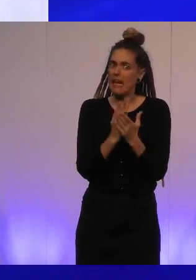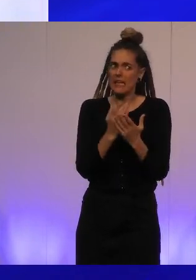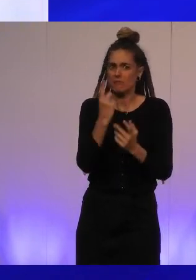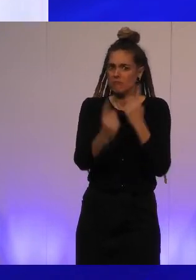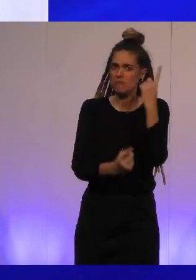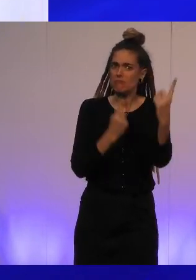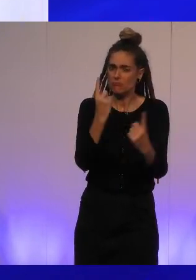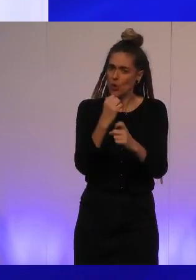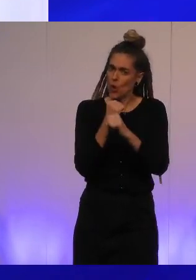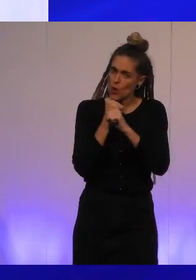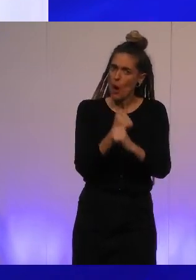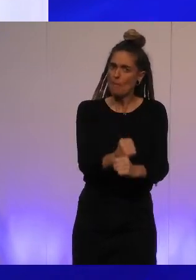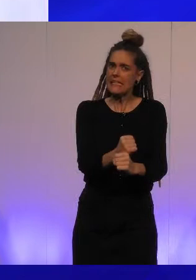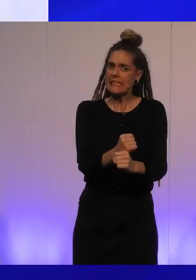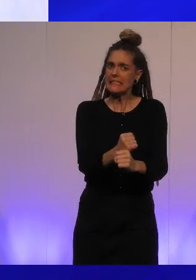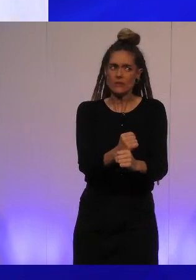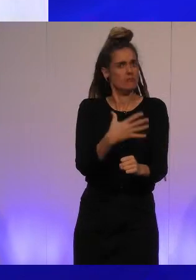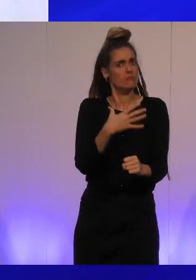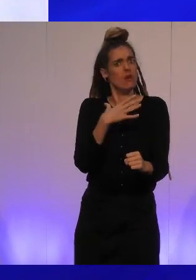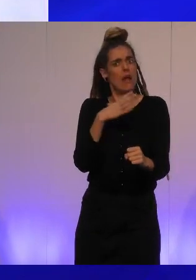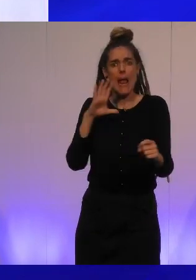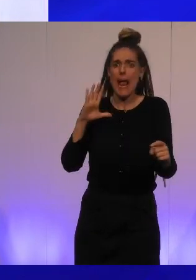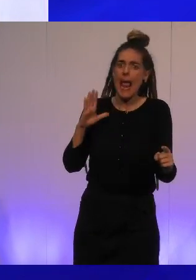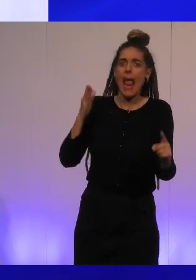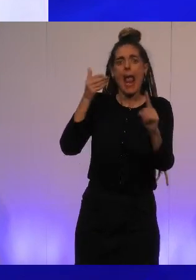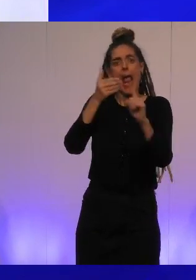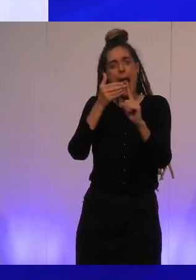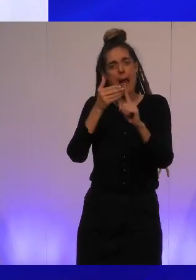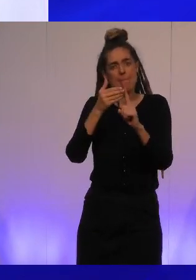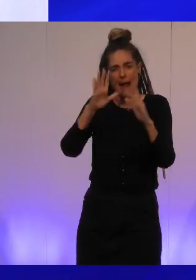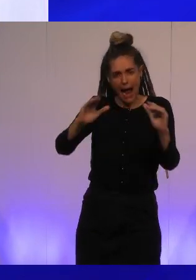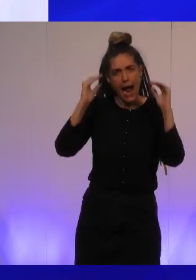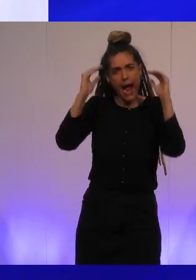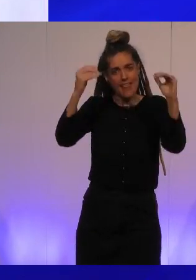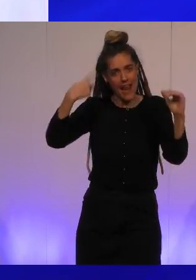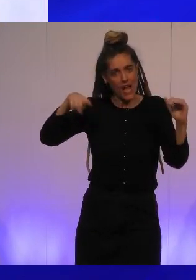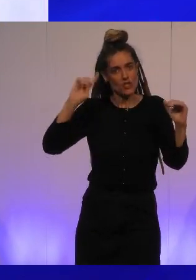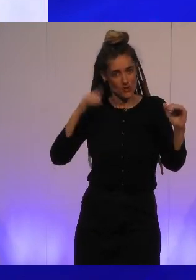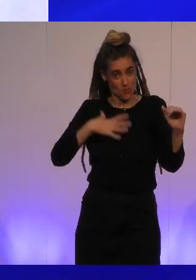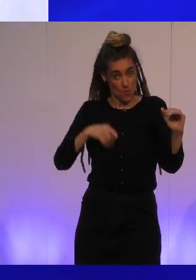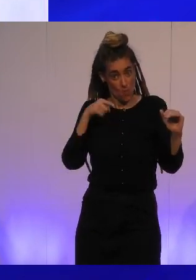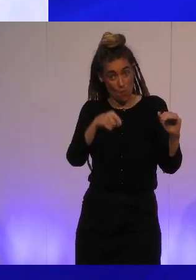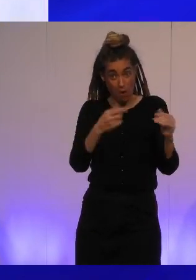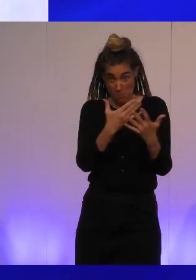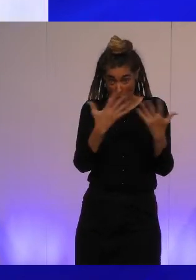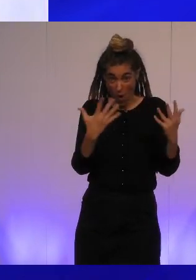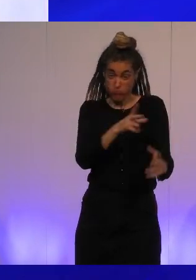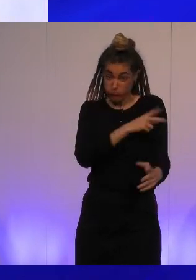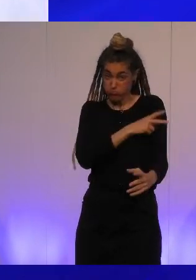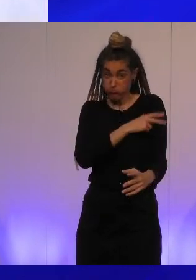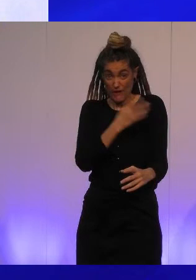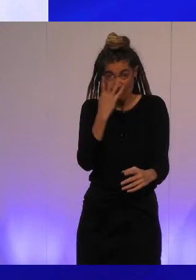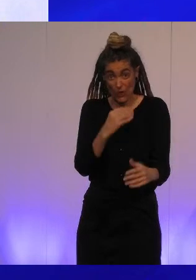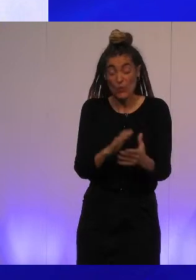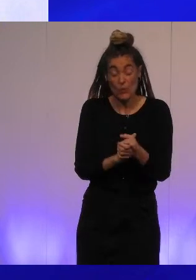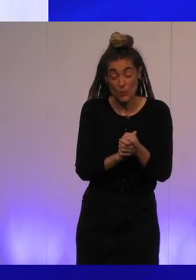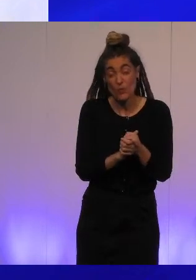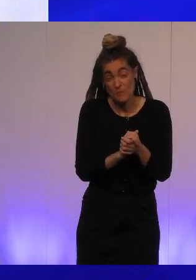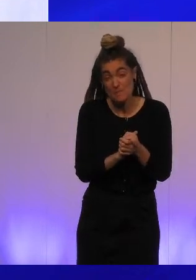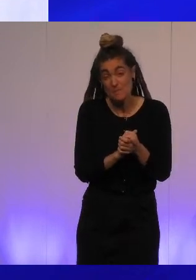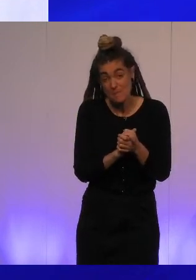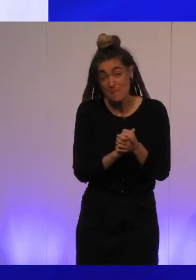to achieve more than the last year's target is there. And I think the experience we've all